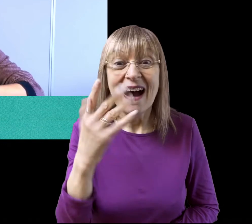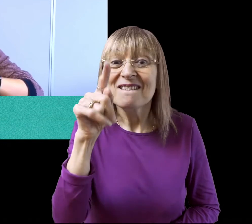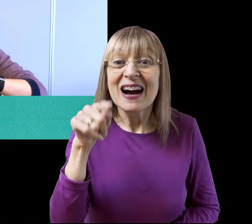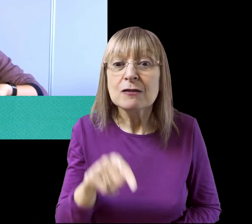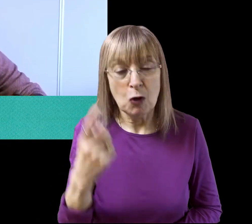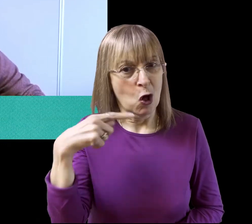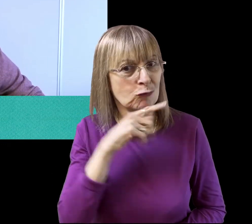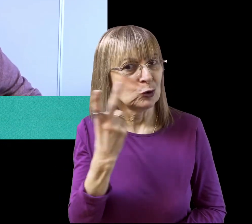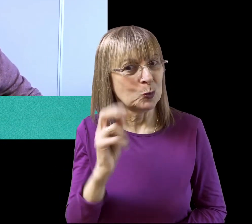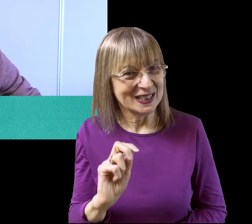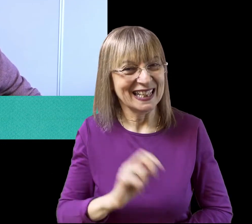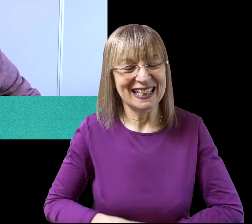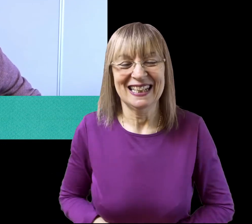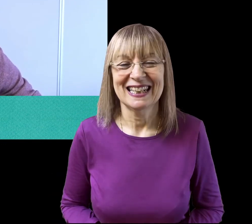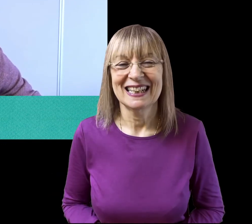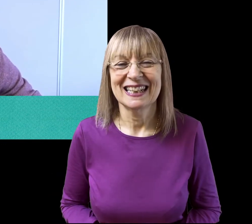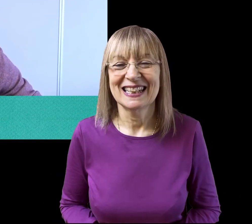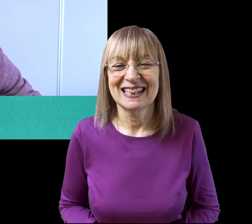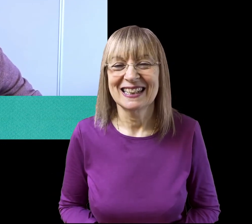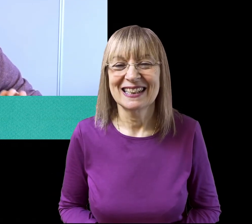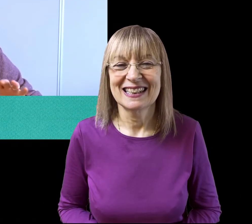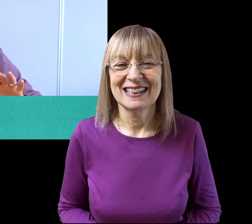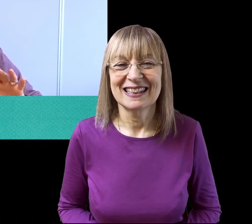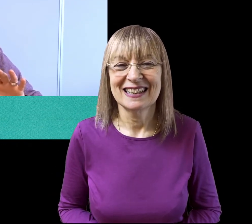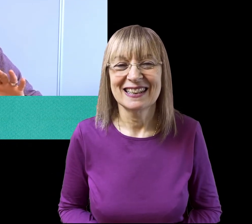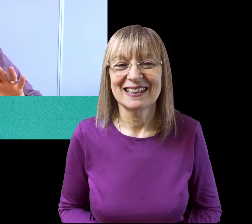6, 4 factorial was